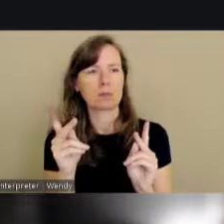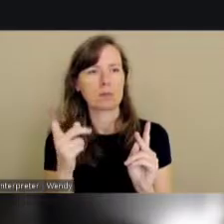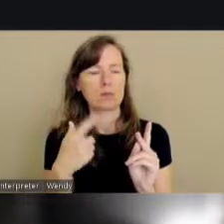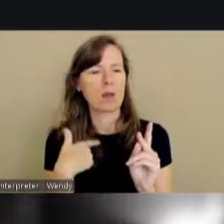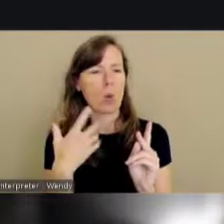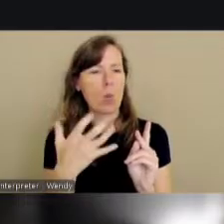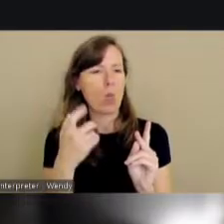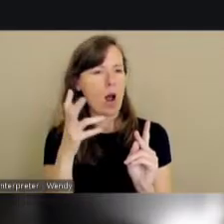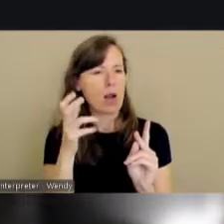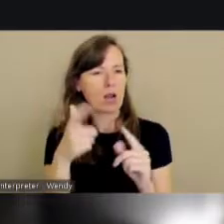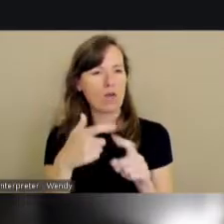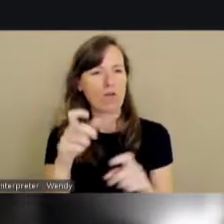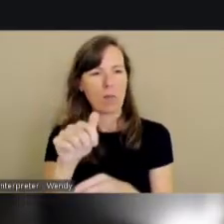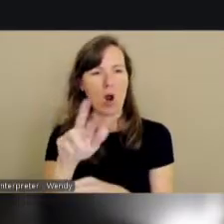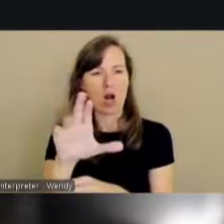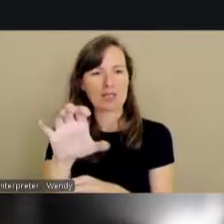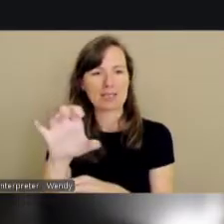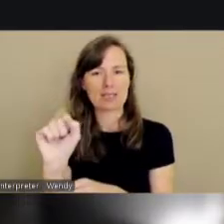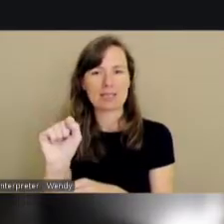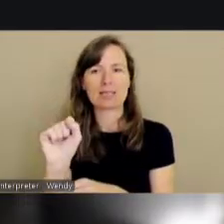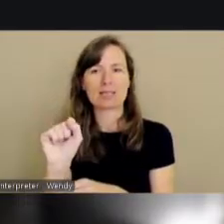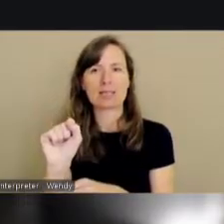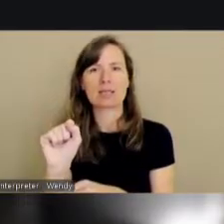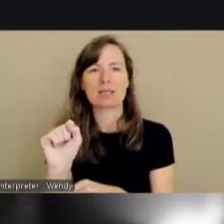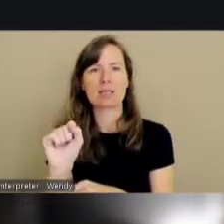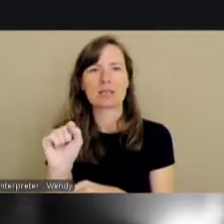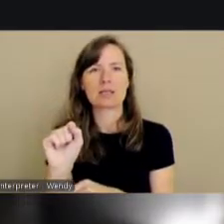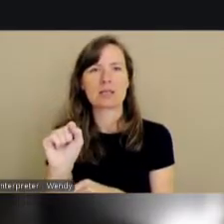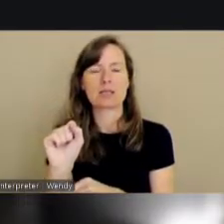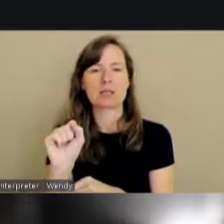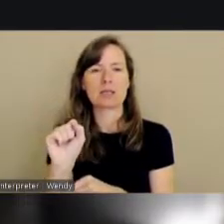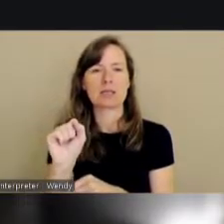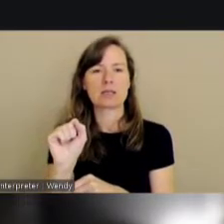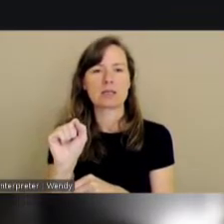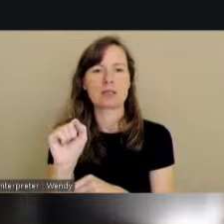from Councilmember Garces. So perhaps, well,